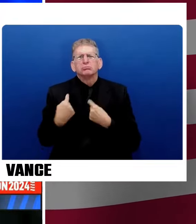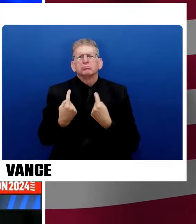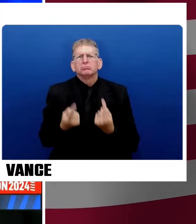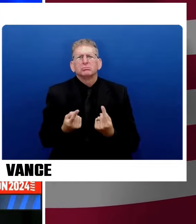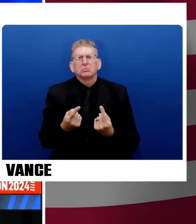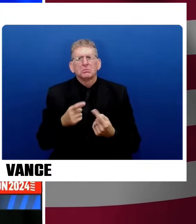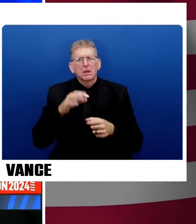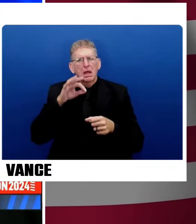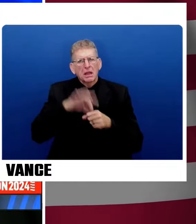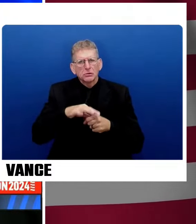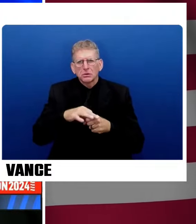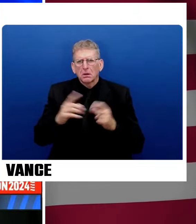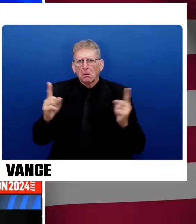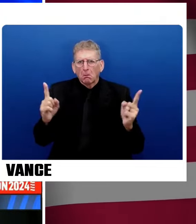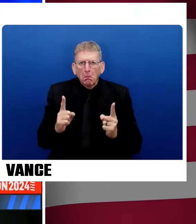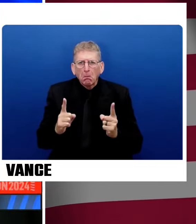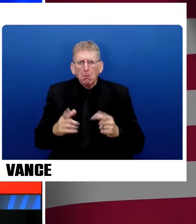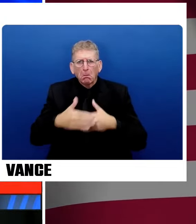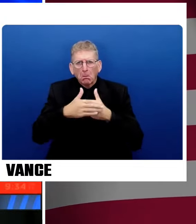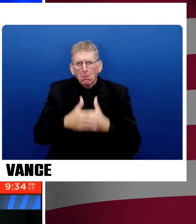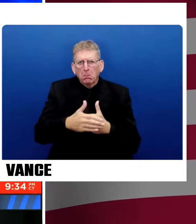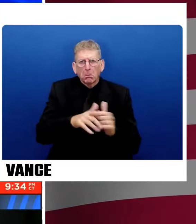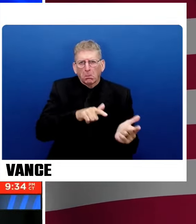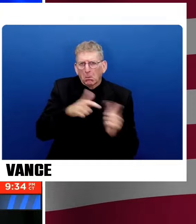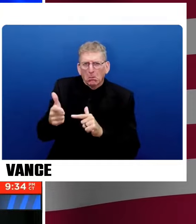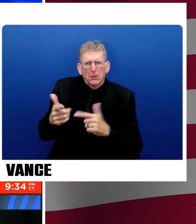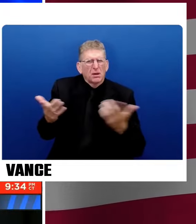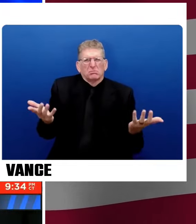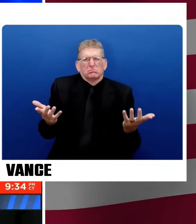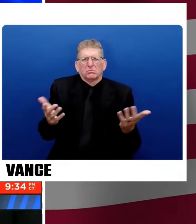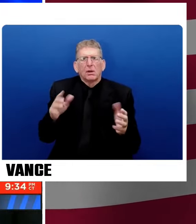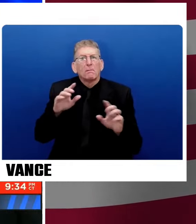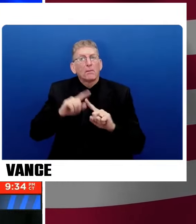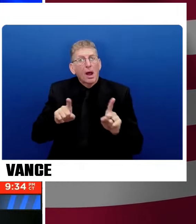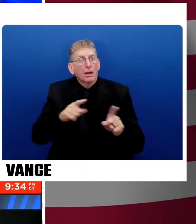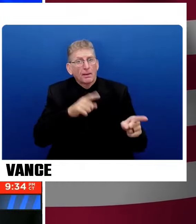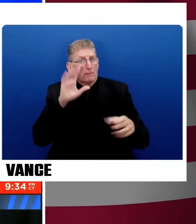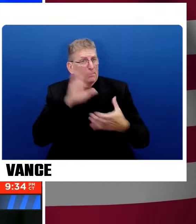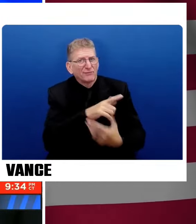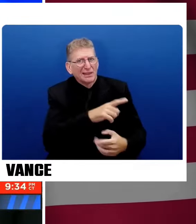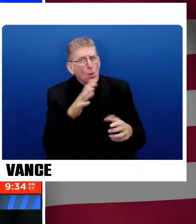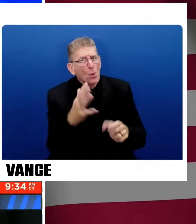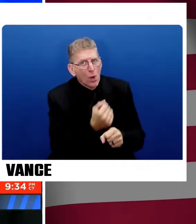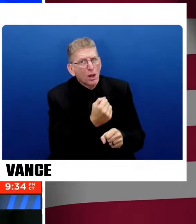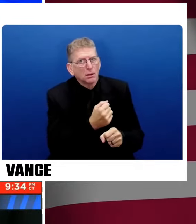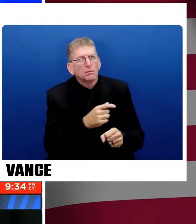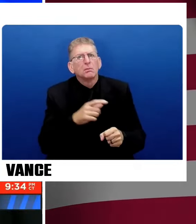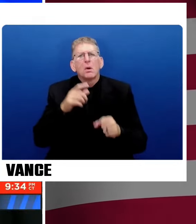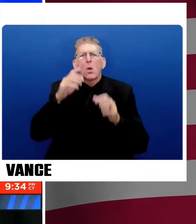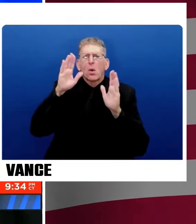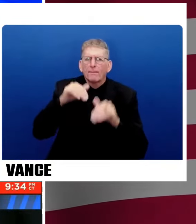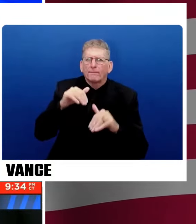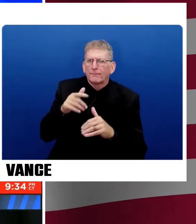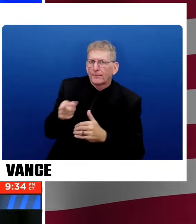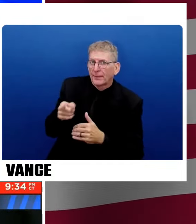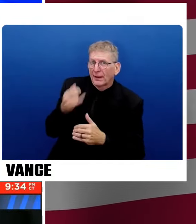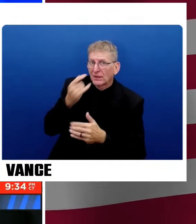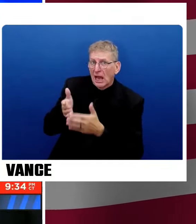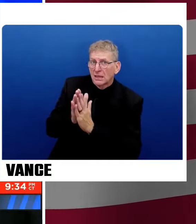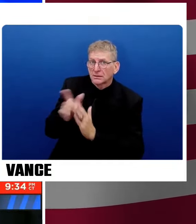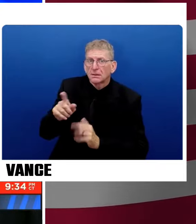my prayers, he'll have my best wishes, and he'll have my help whenever he wants it. But we have to remember that for years in this country,